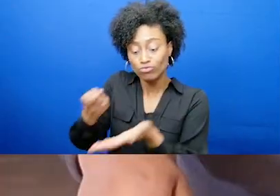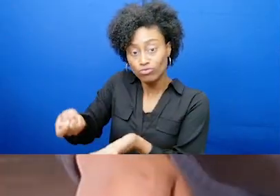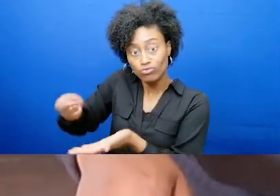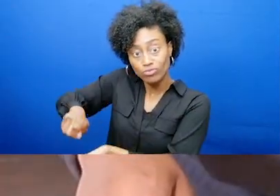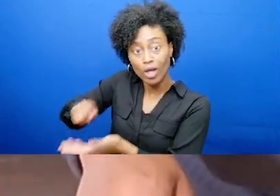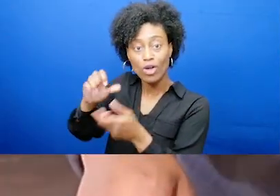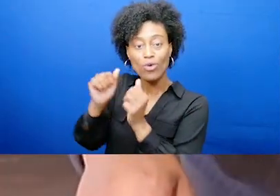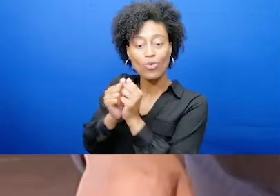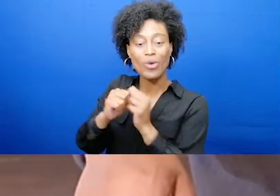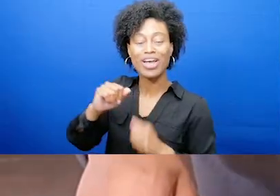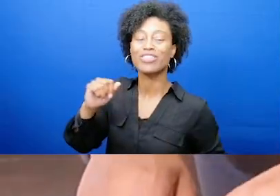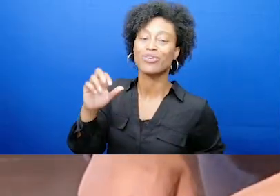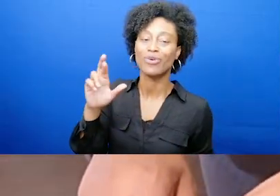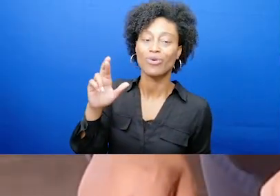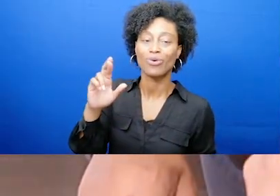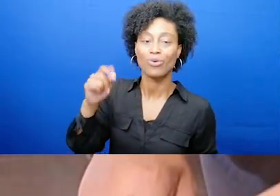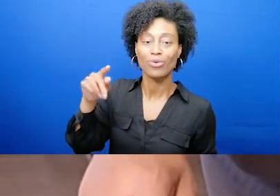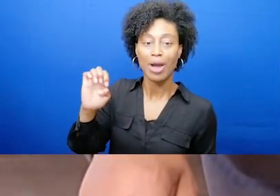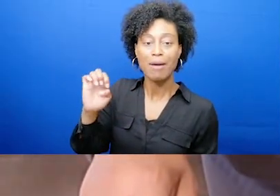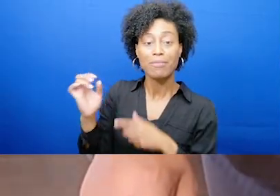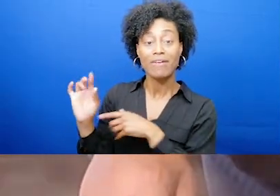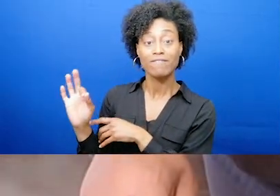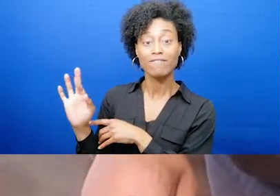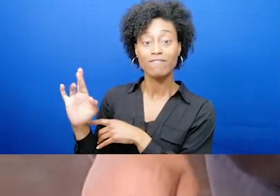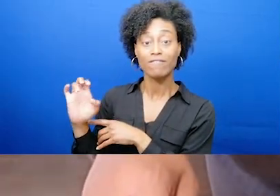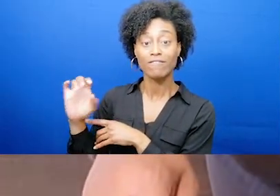alongside fried ripe plantains.